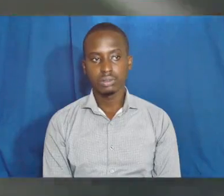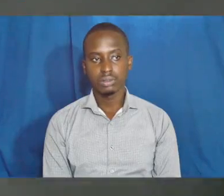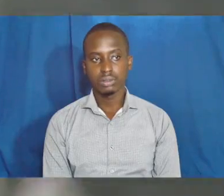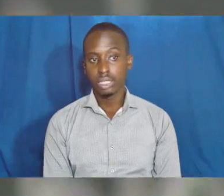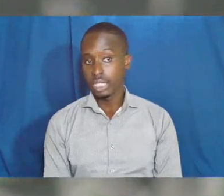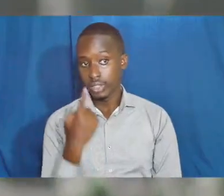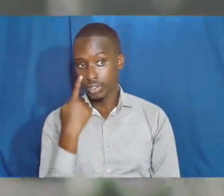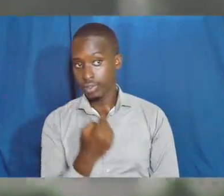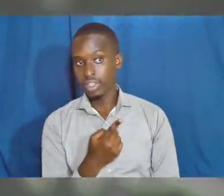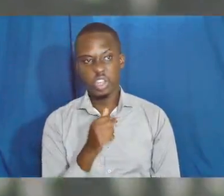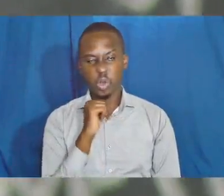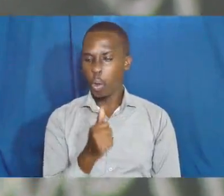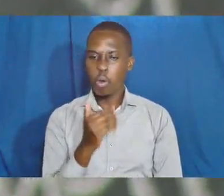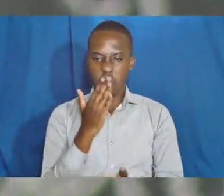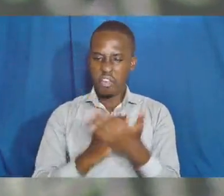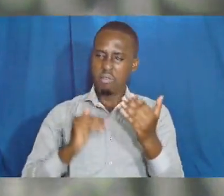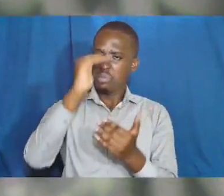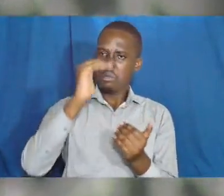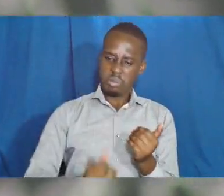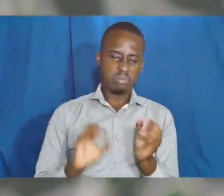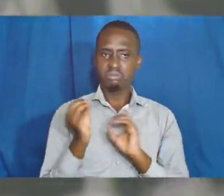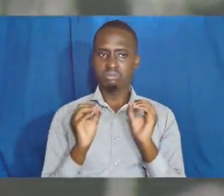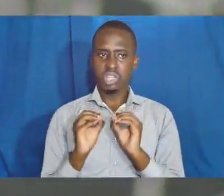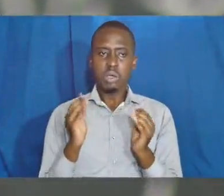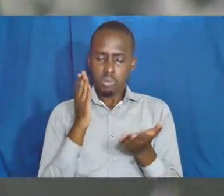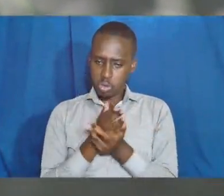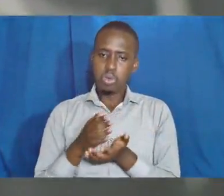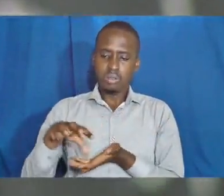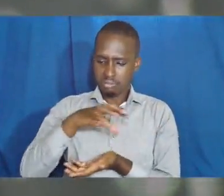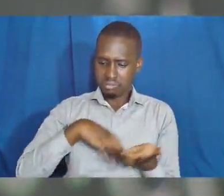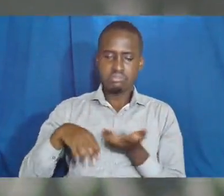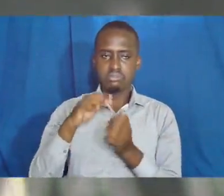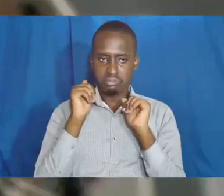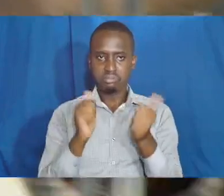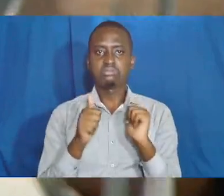So you see there is no layer, that is uniformly distributed.